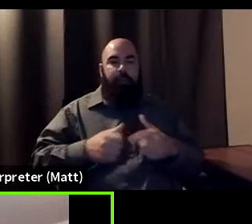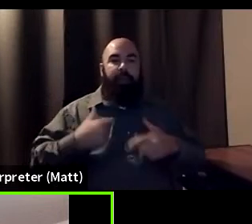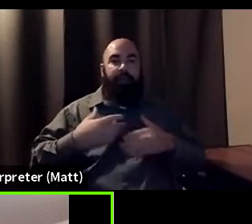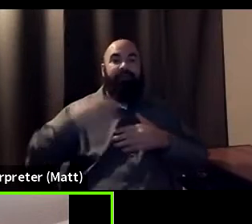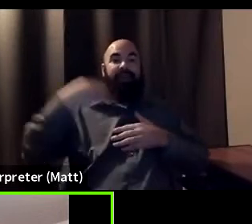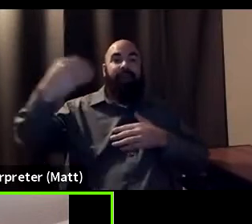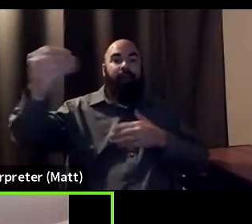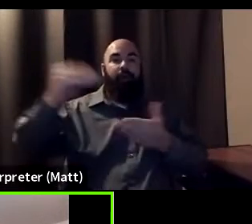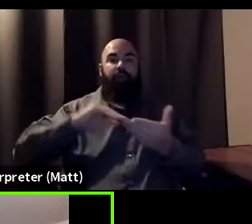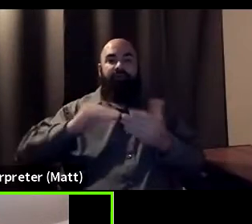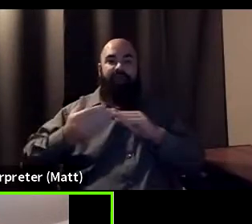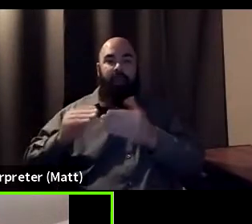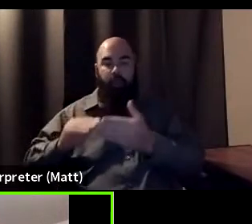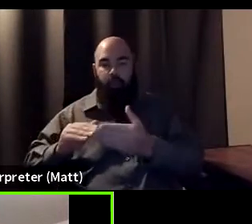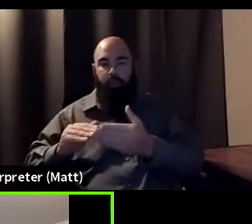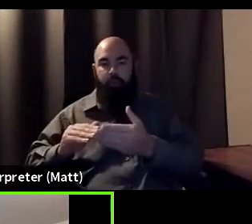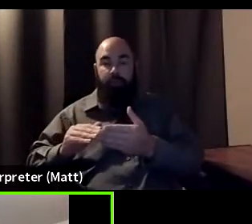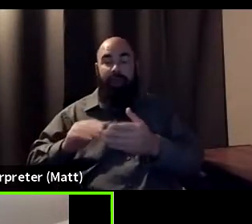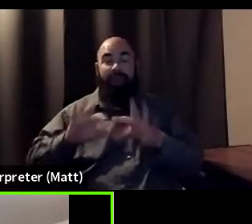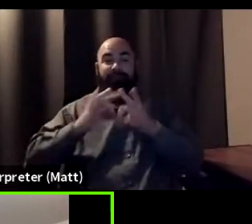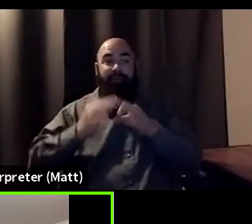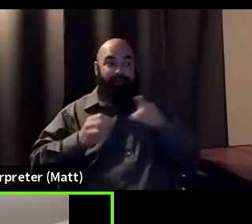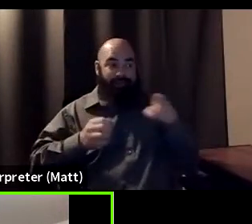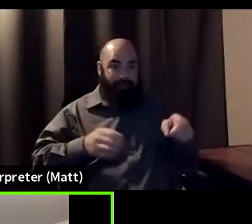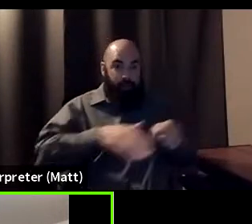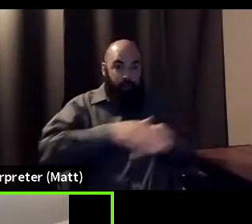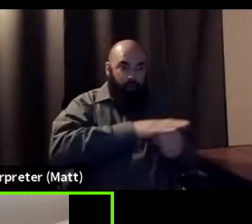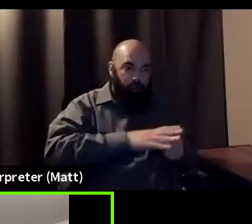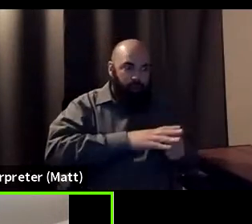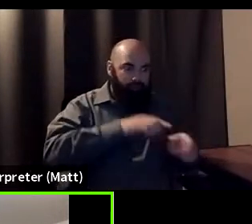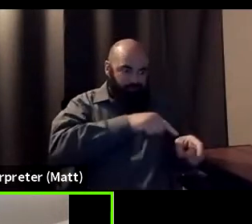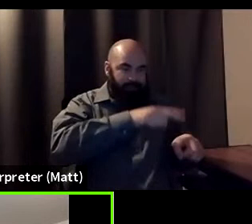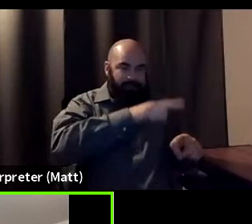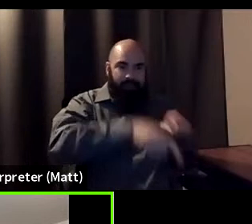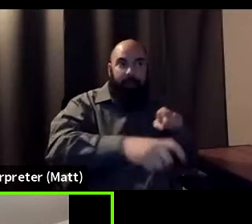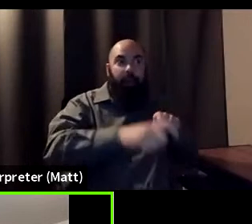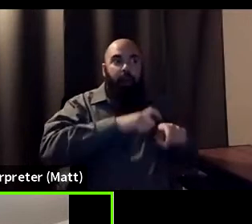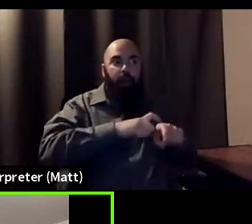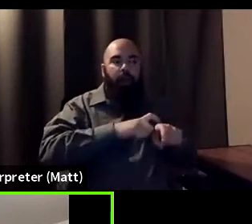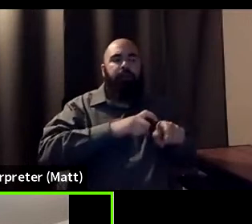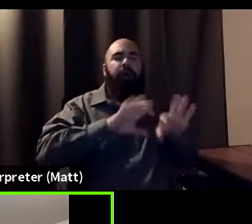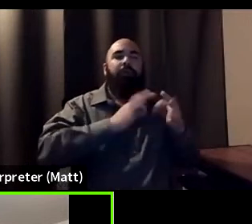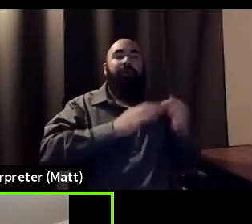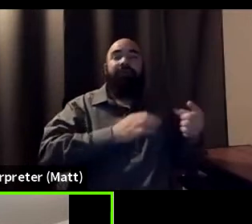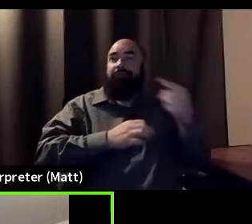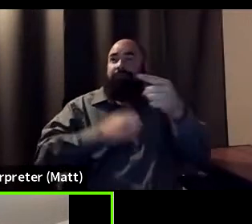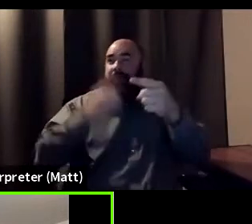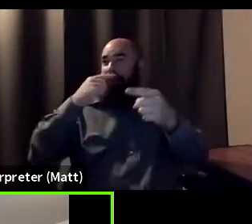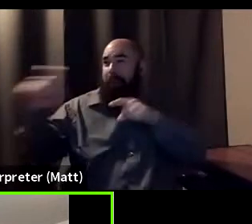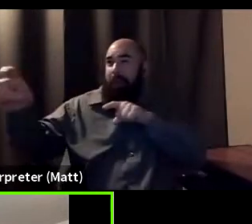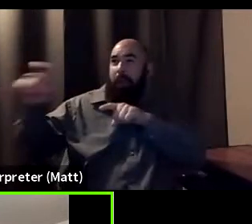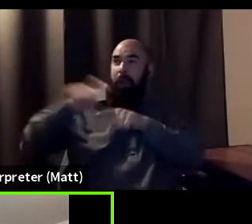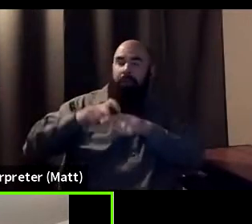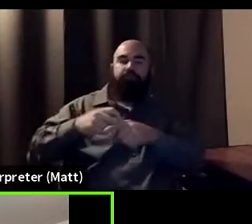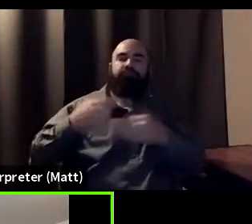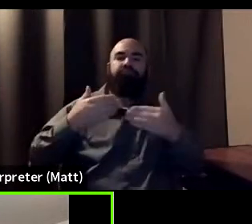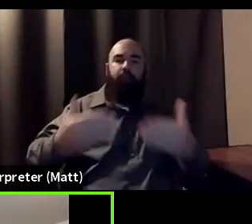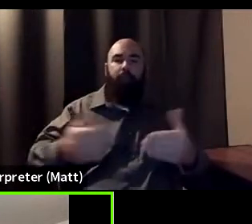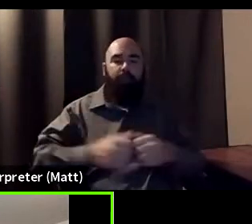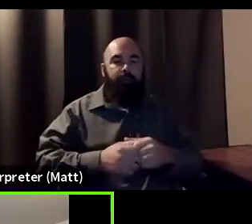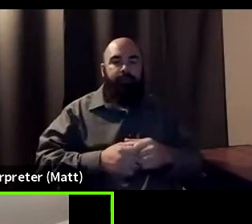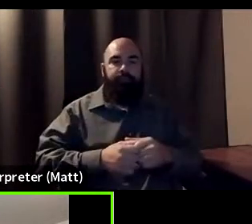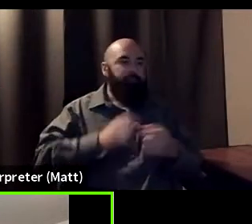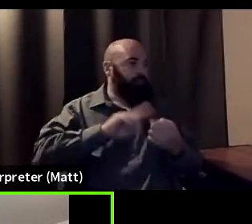and may not have the resources to do that. So this really is an effort that takes a village. We encourage friends,